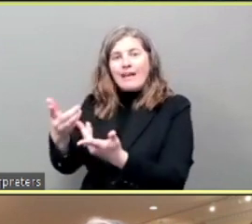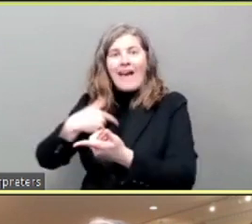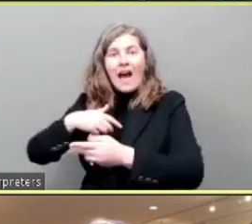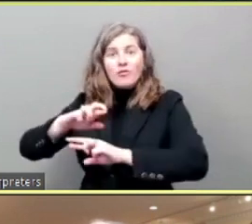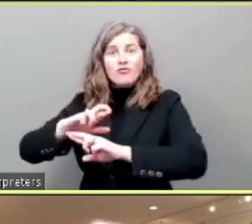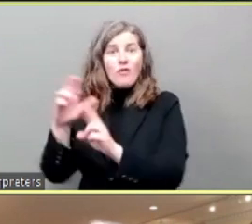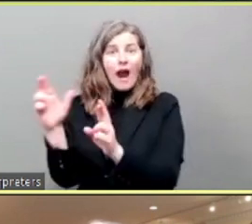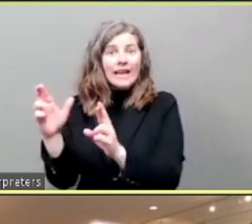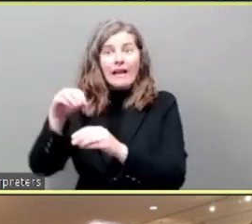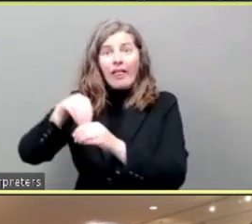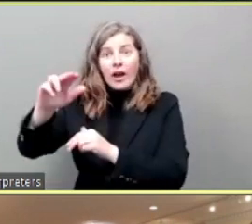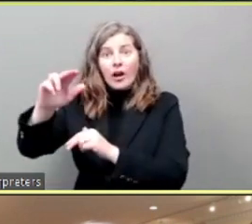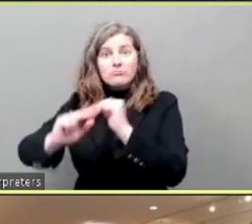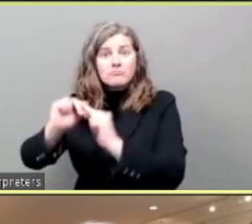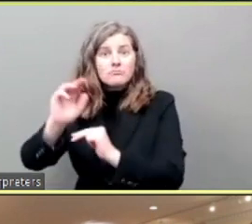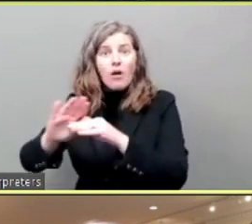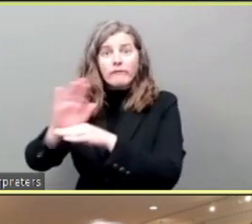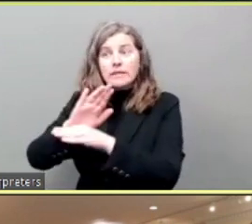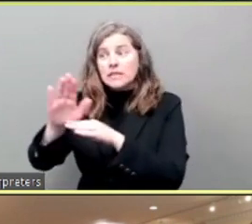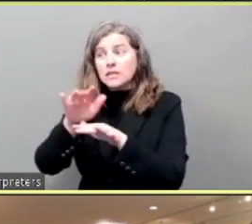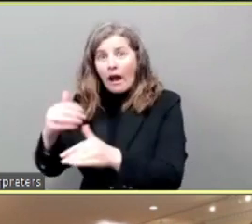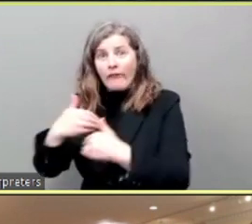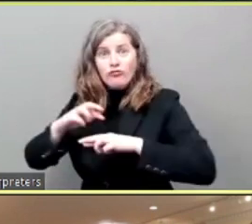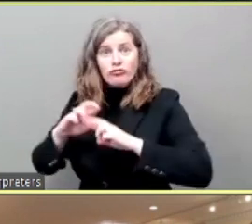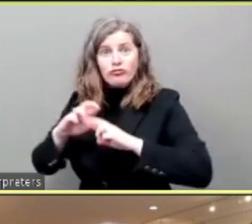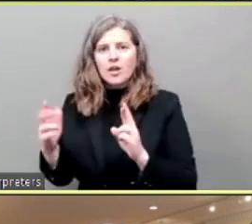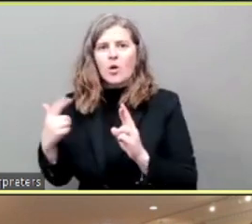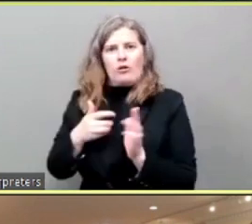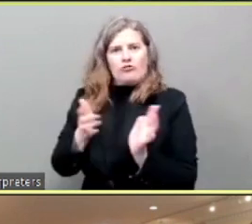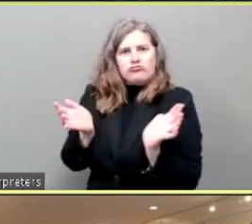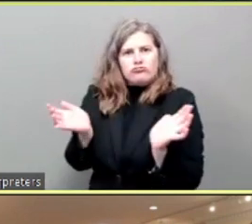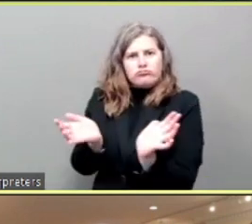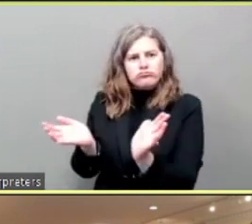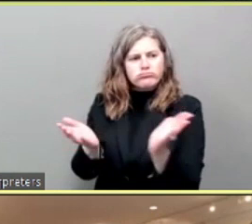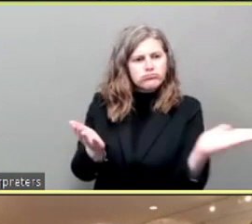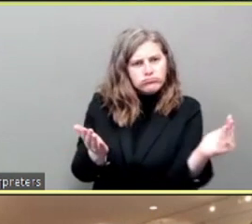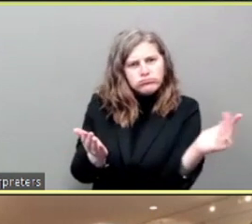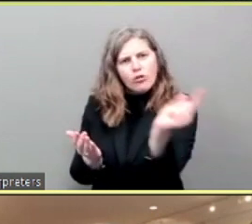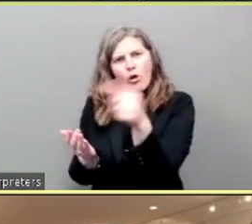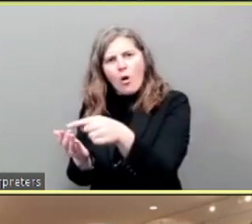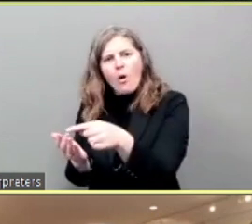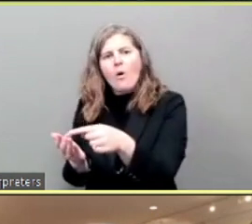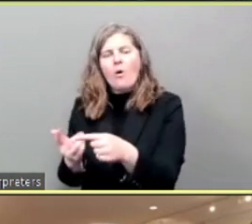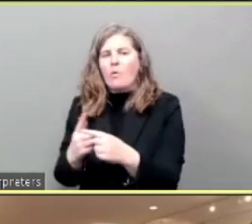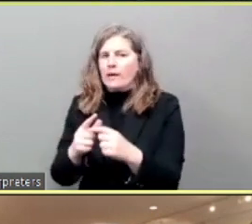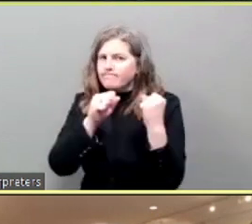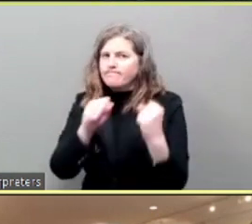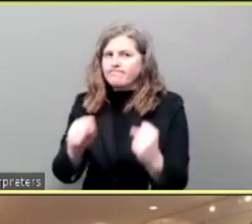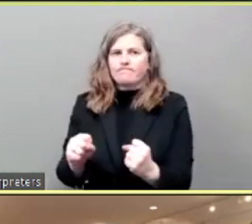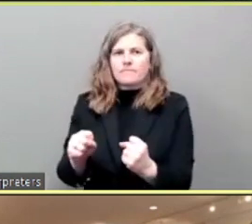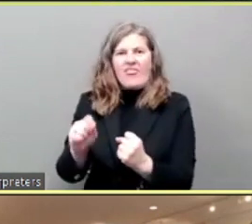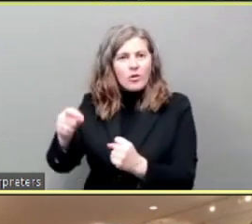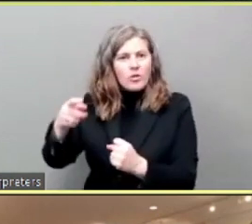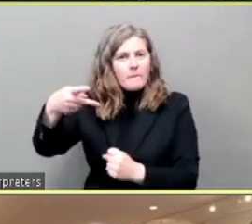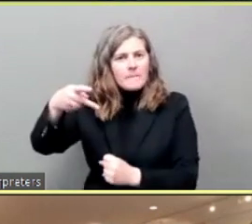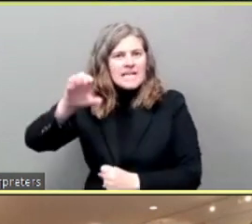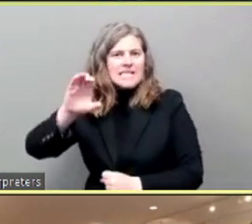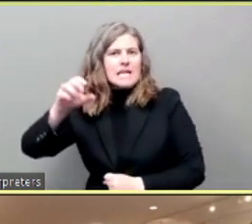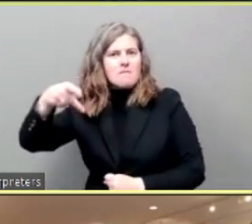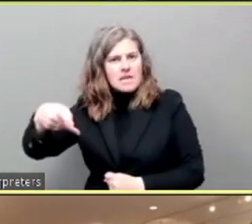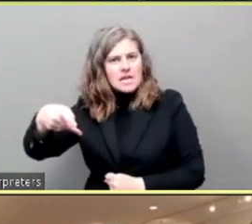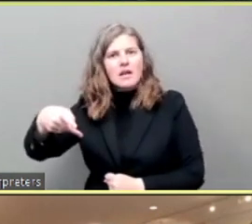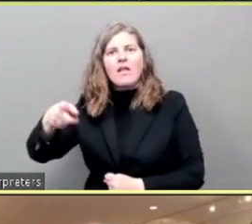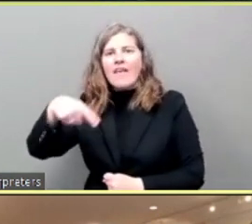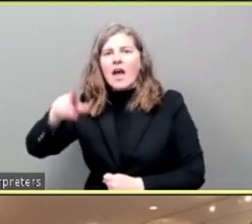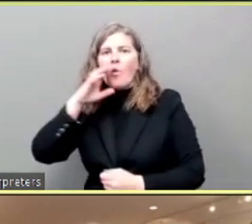their practices. And we are really encouraging, and we actually adamantly state that primary care providers will